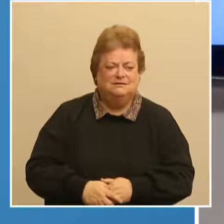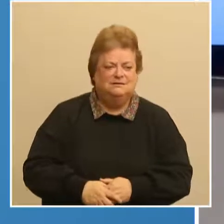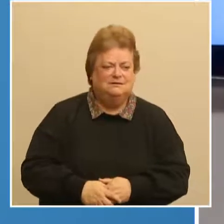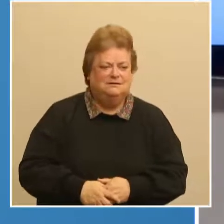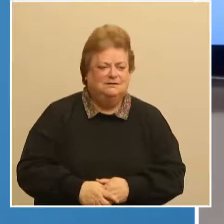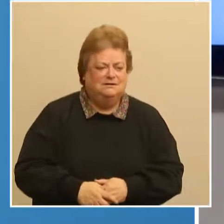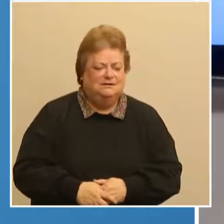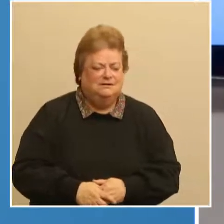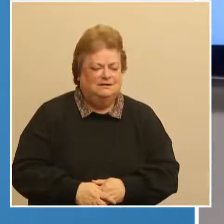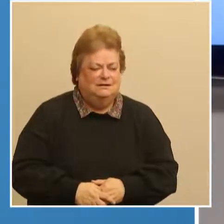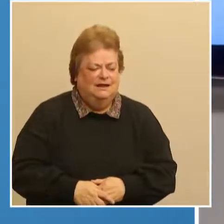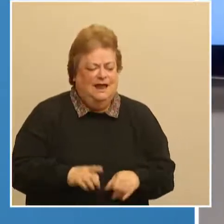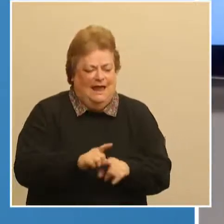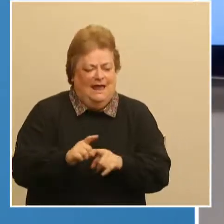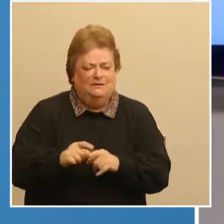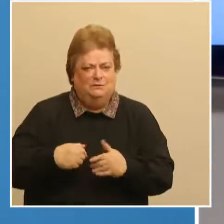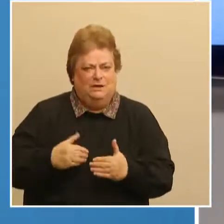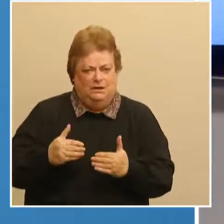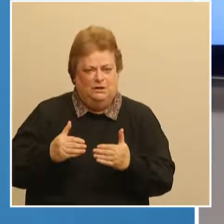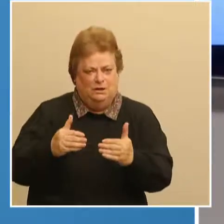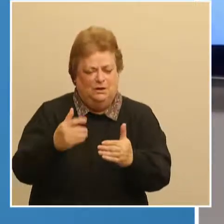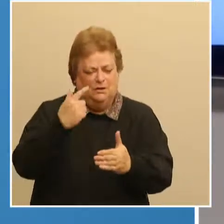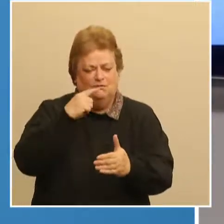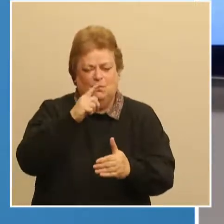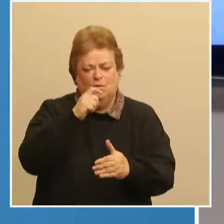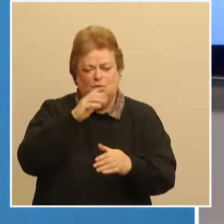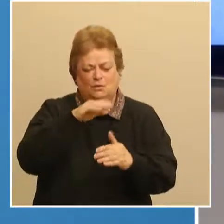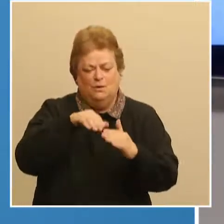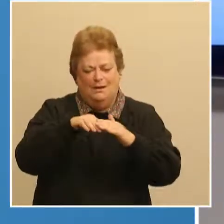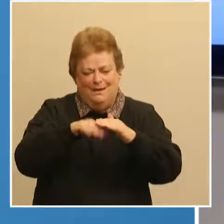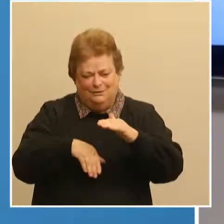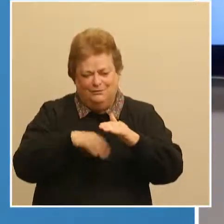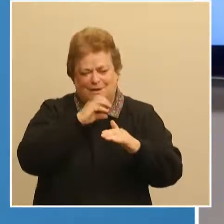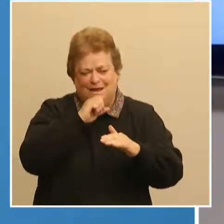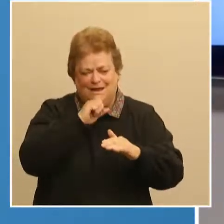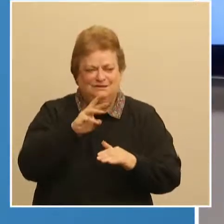as we go forward for those under the age of 65.